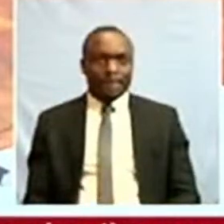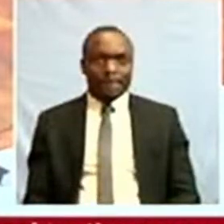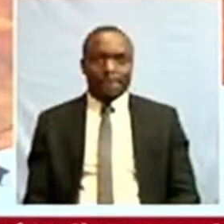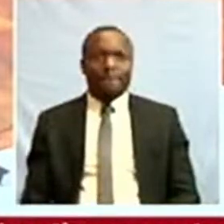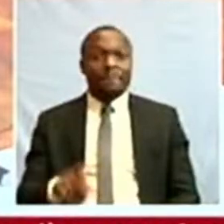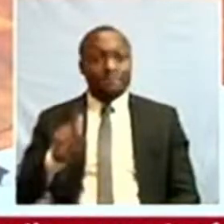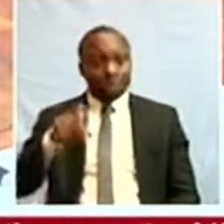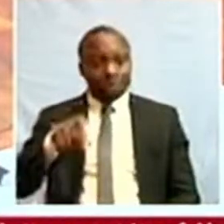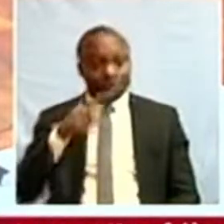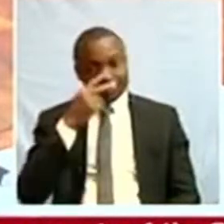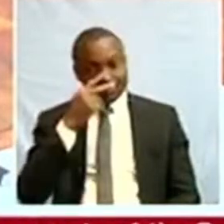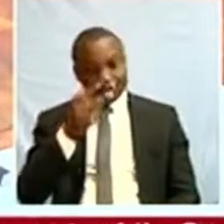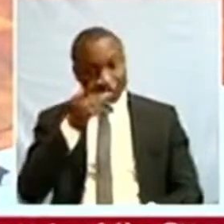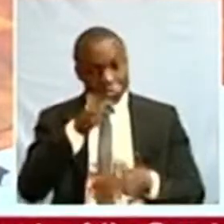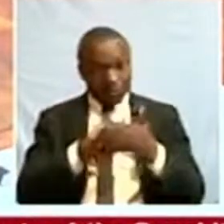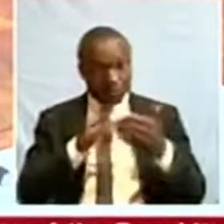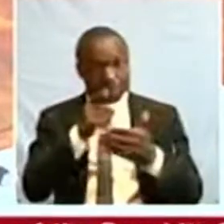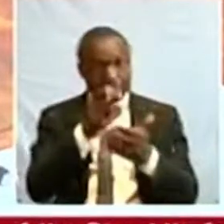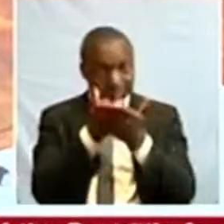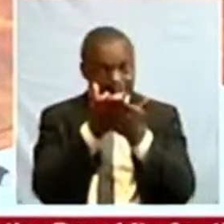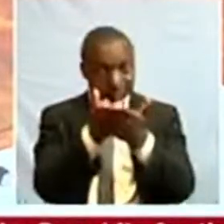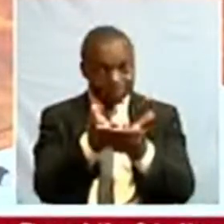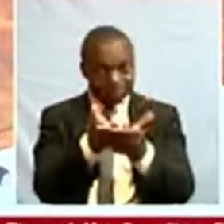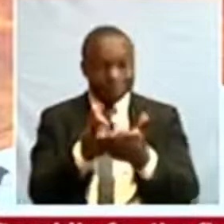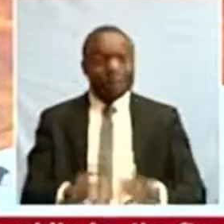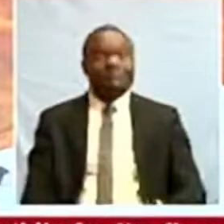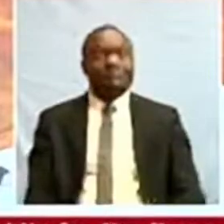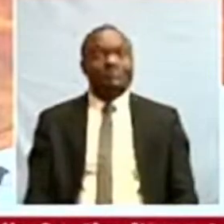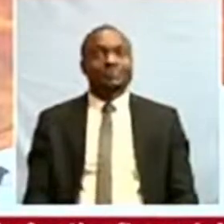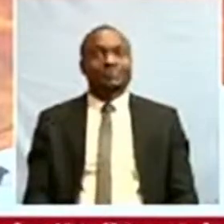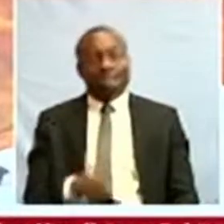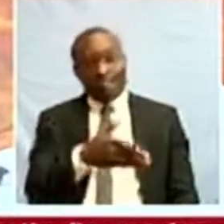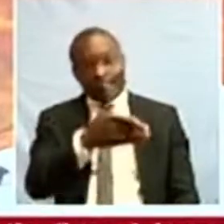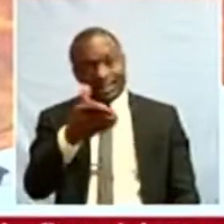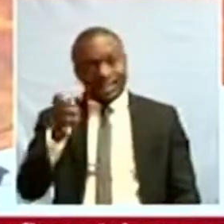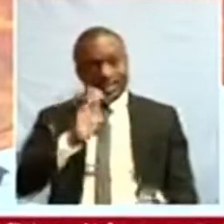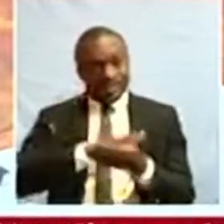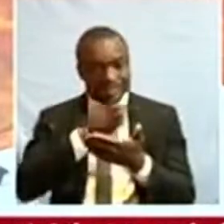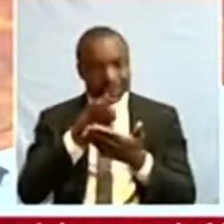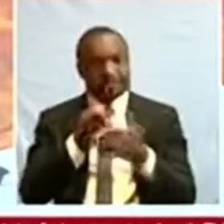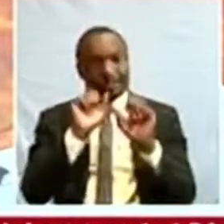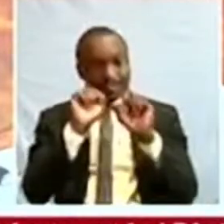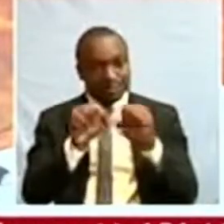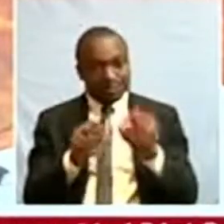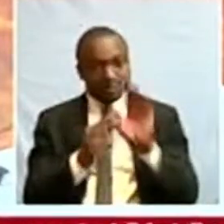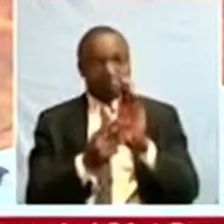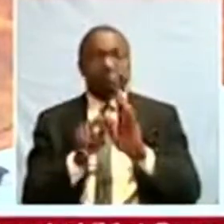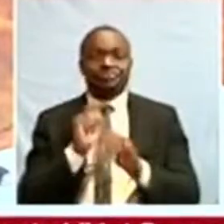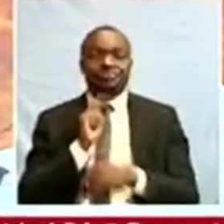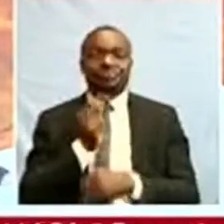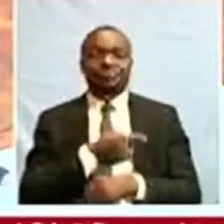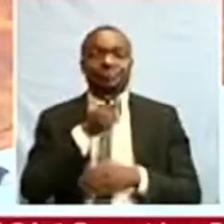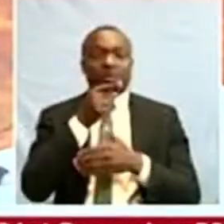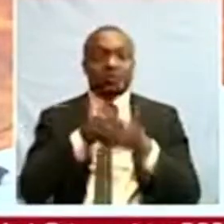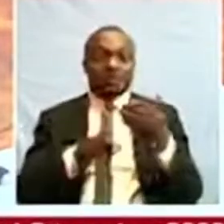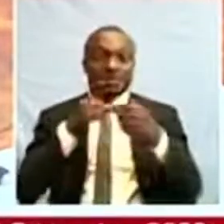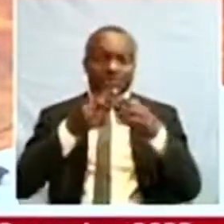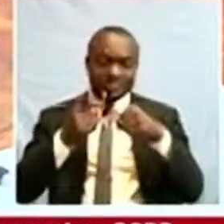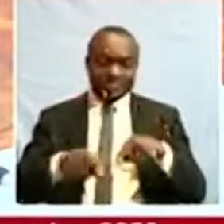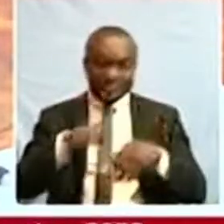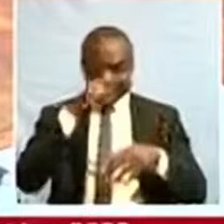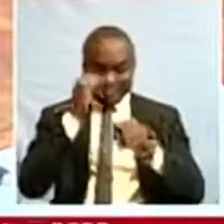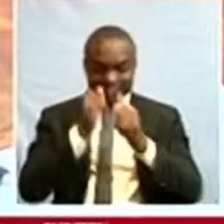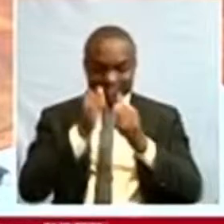we need to see that what you are submitting, there's evidence, and you can show us to that effect that that's what's transpiring, because